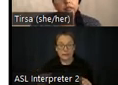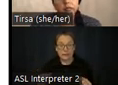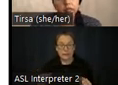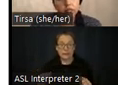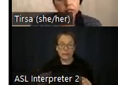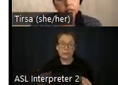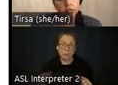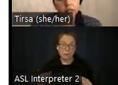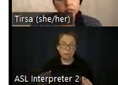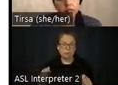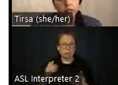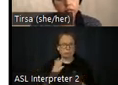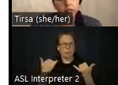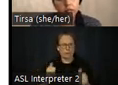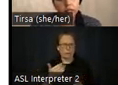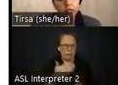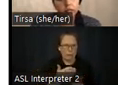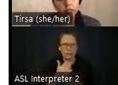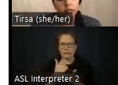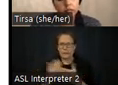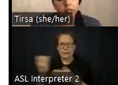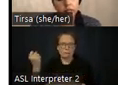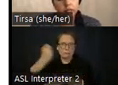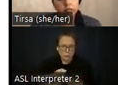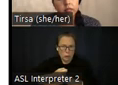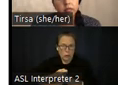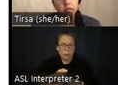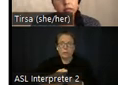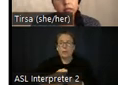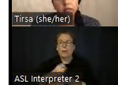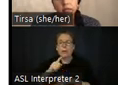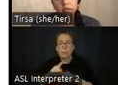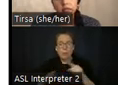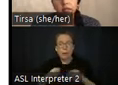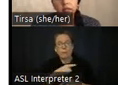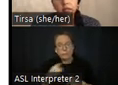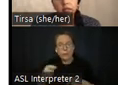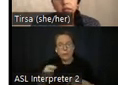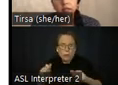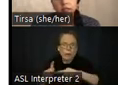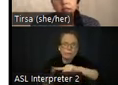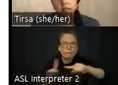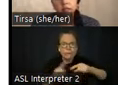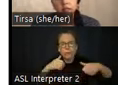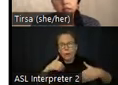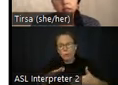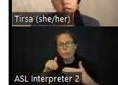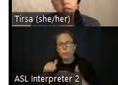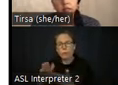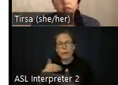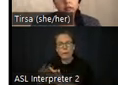of which still exist in Portland, some of which don't anymore. And they've all tried different alternate things, and each model